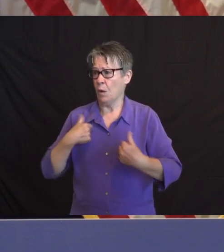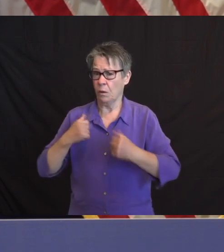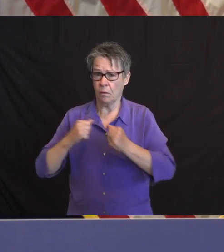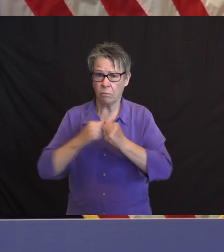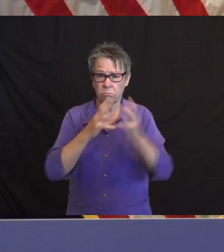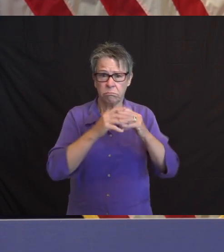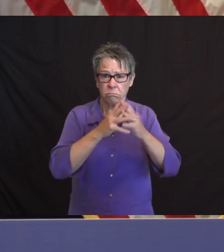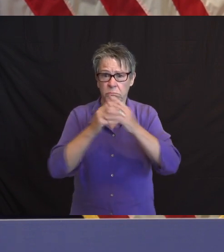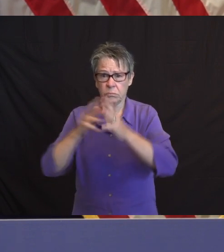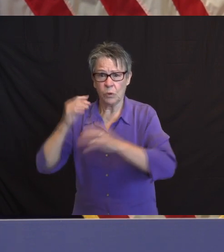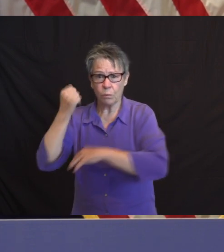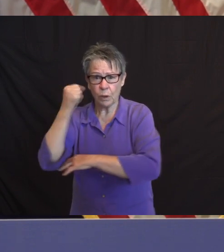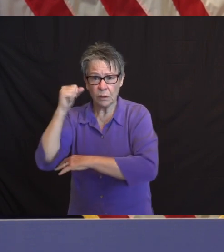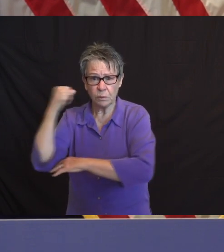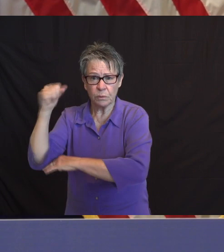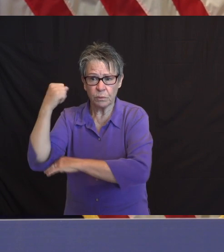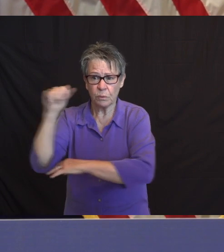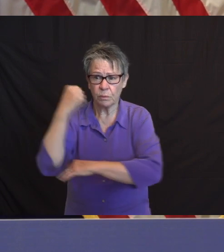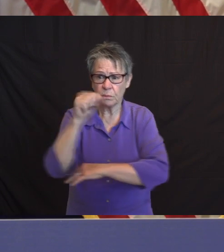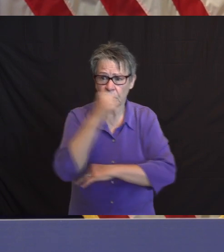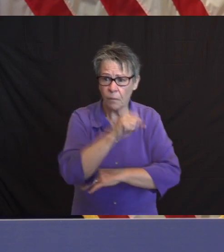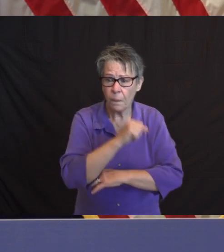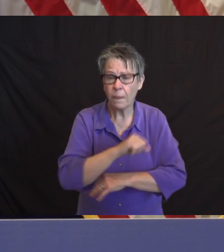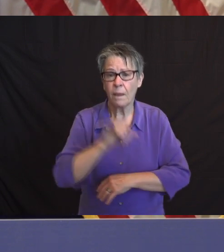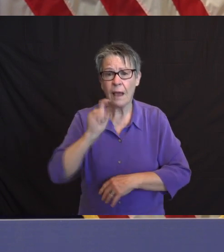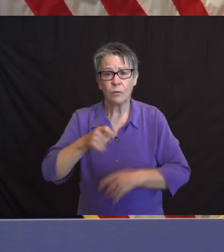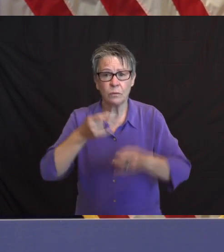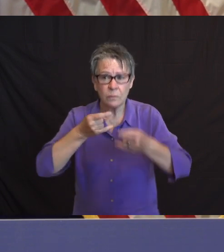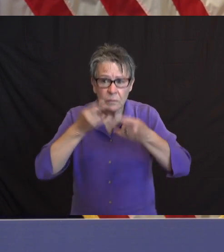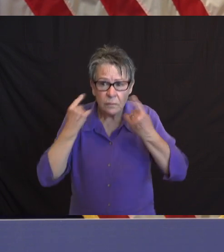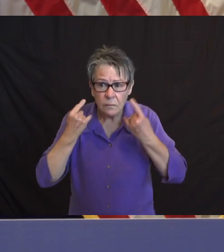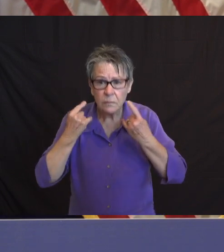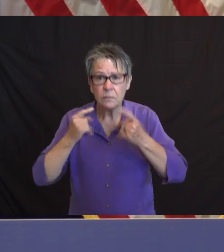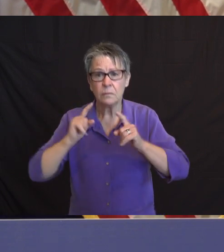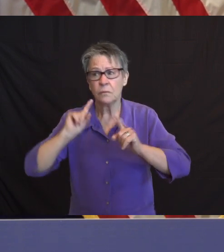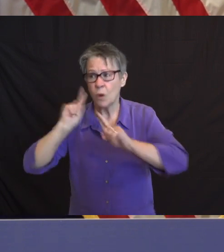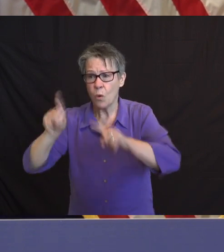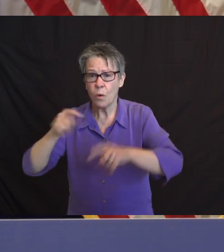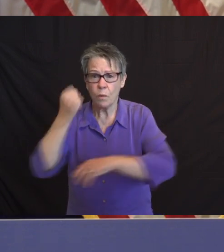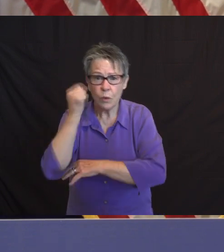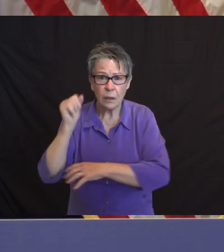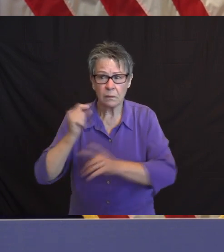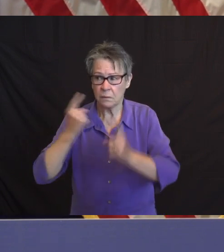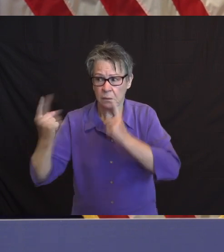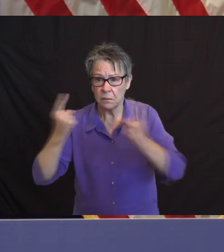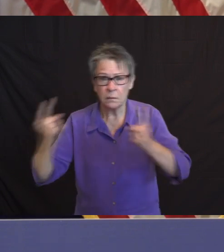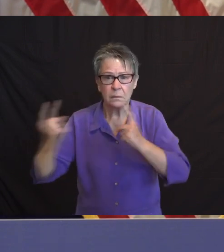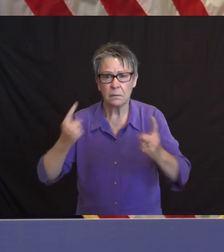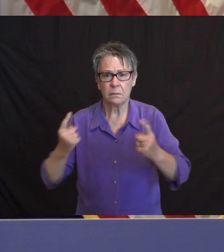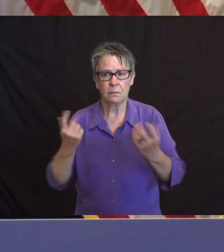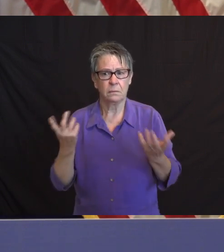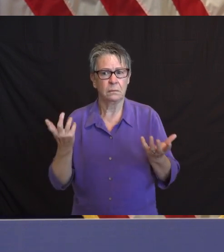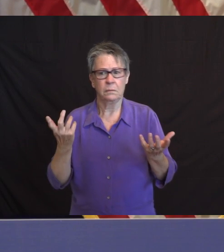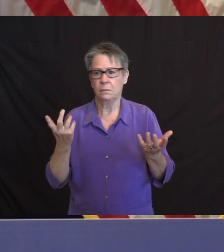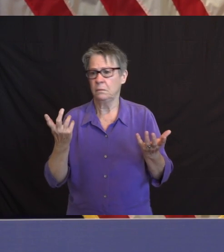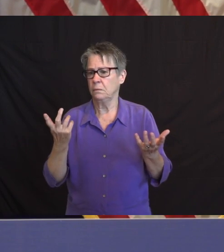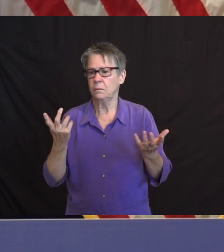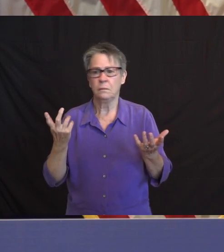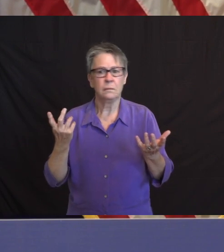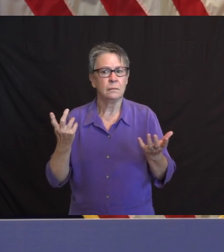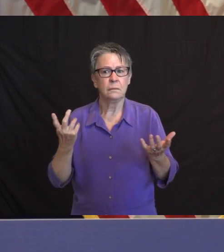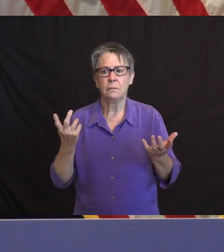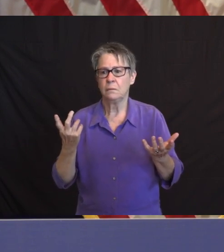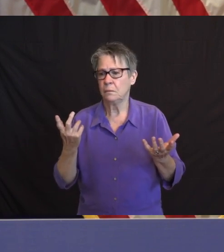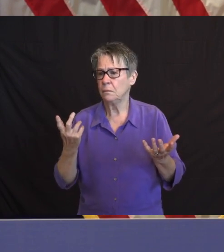covering their face and do everything they can to achieve social distancing. And by the way, even if you did, please go out and be tested. Yes. Do we need